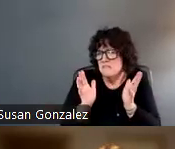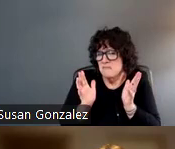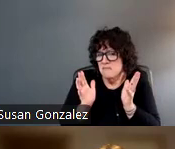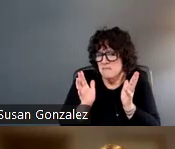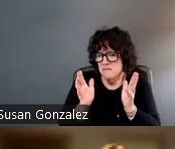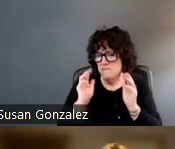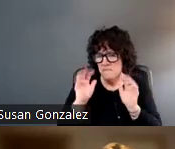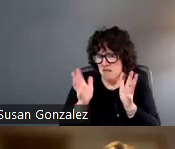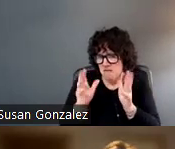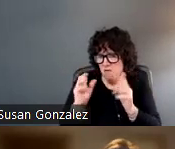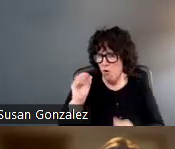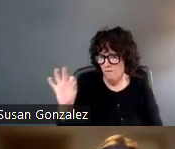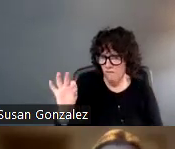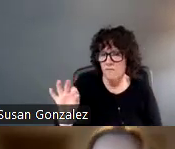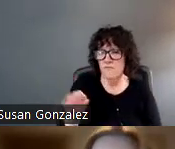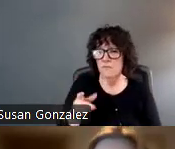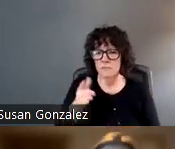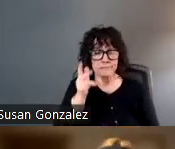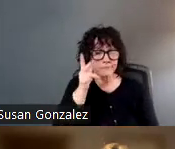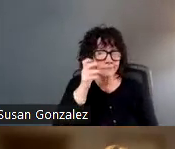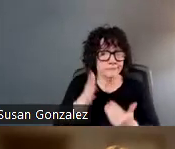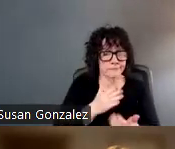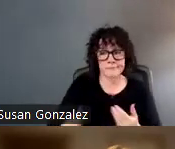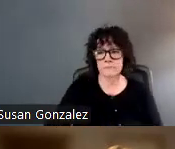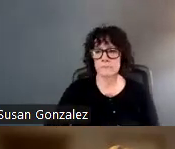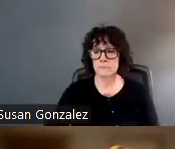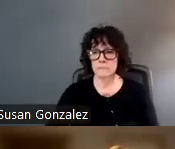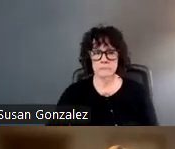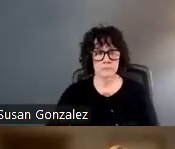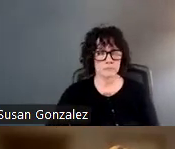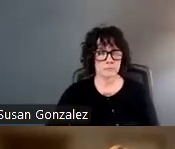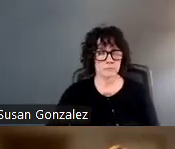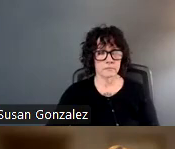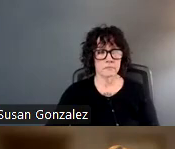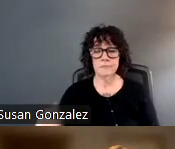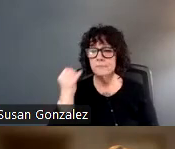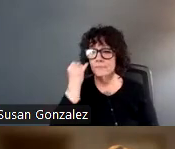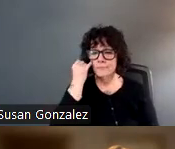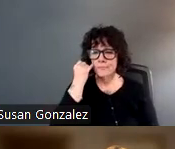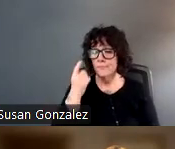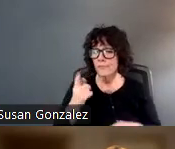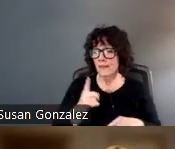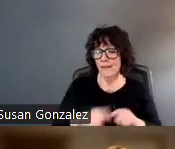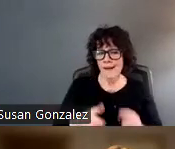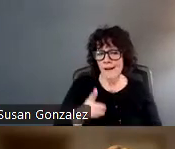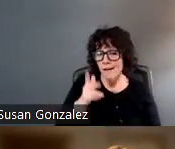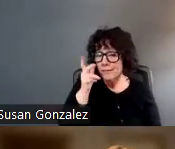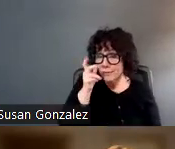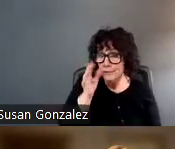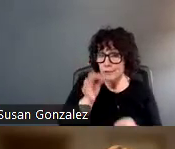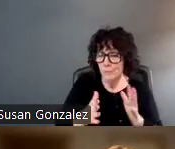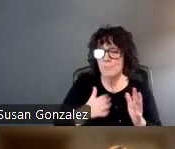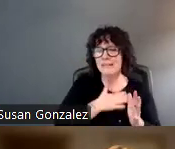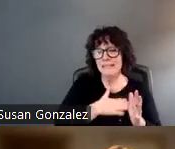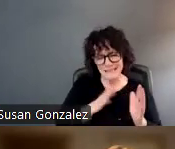select a language channel. If you cannot hear the interpreter, please use the chat box to ask for help. It